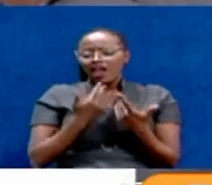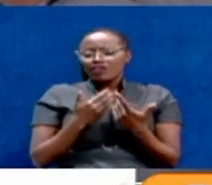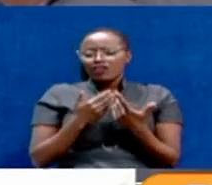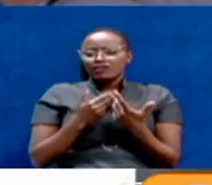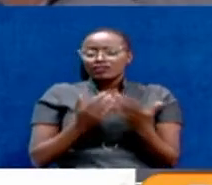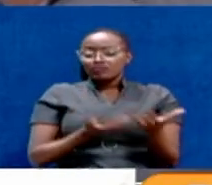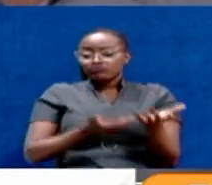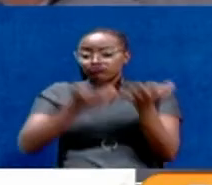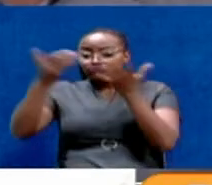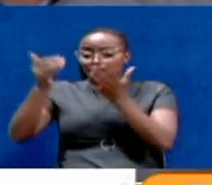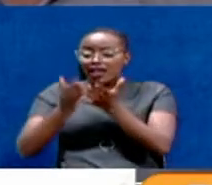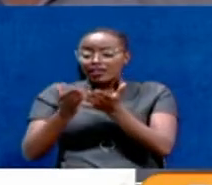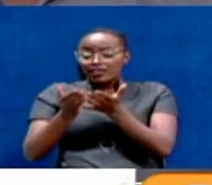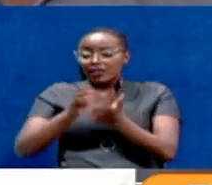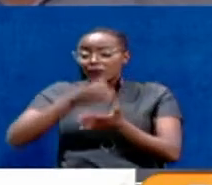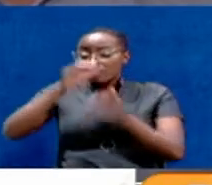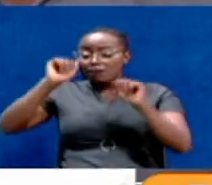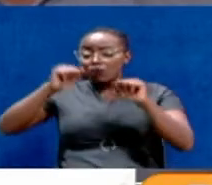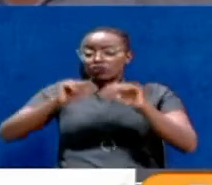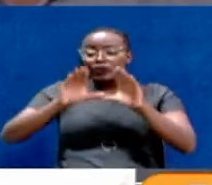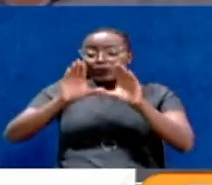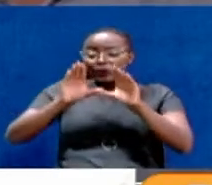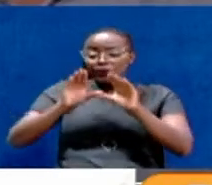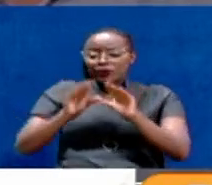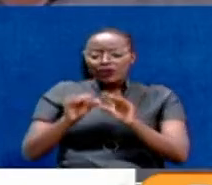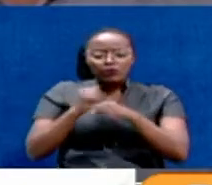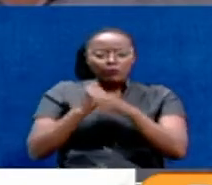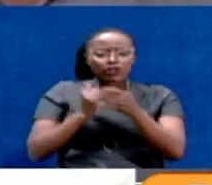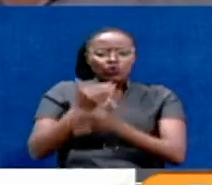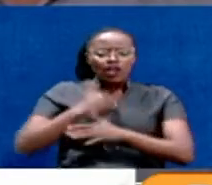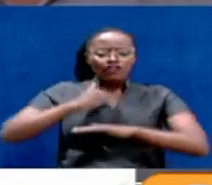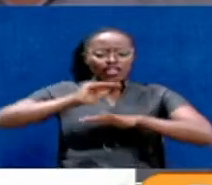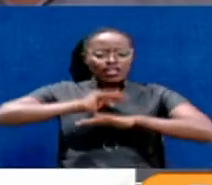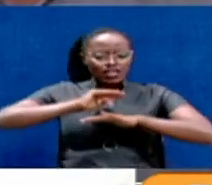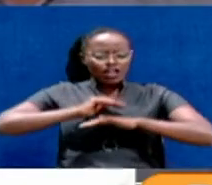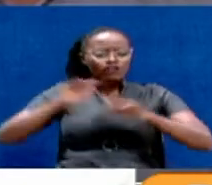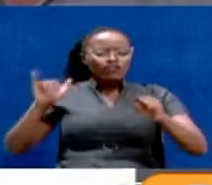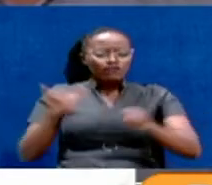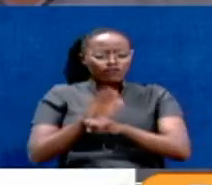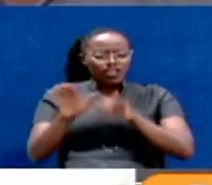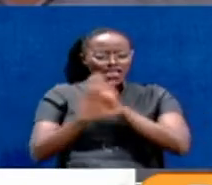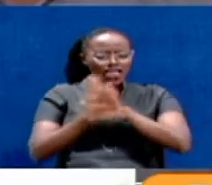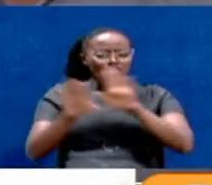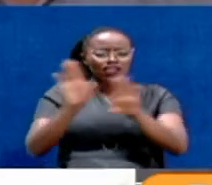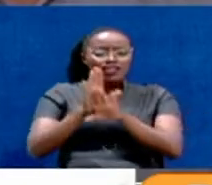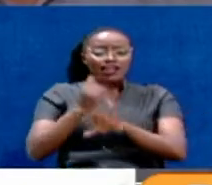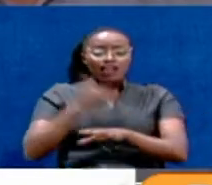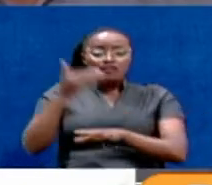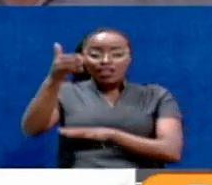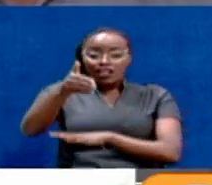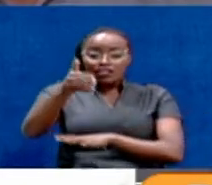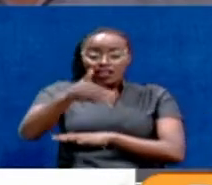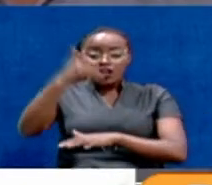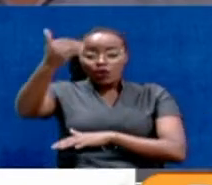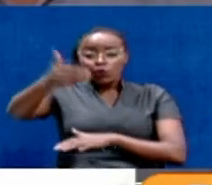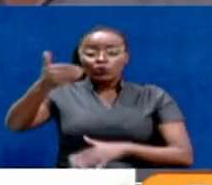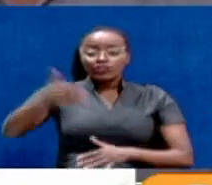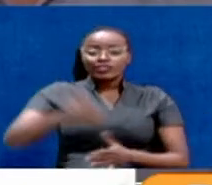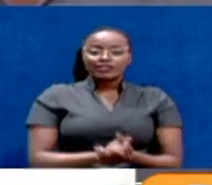with to sea might dwindle at some point. How are you ensuring that their fully fledged supply stock, they have it all the